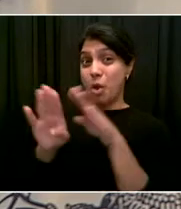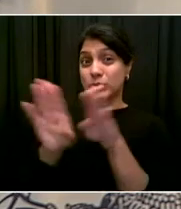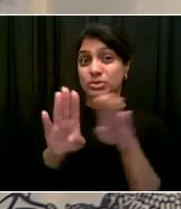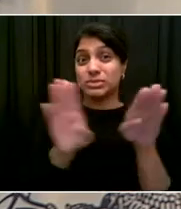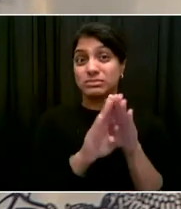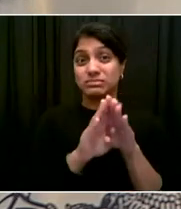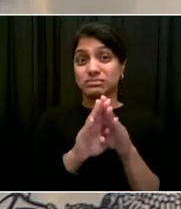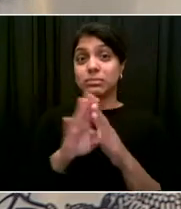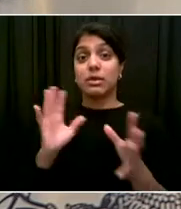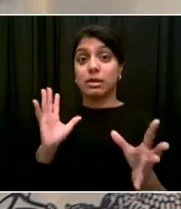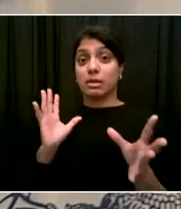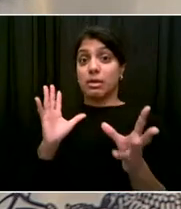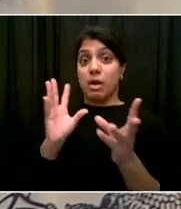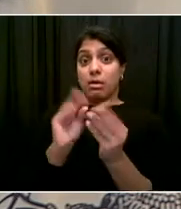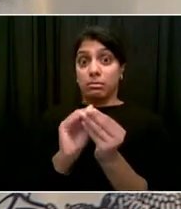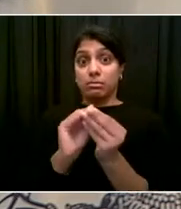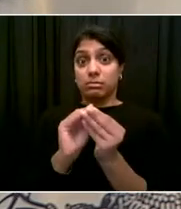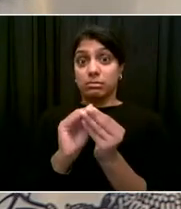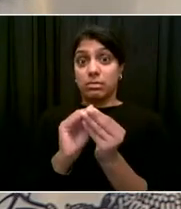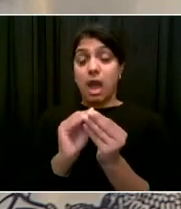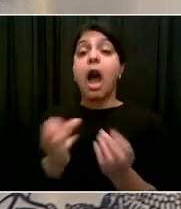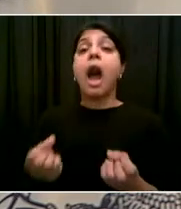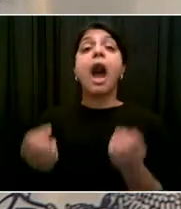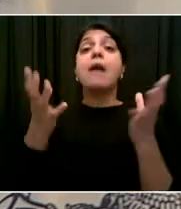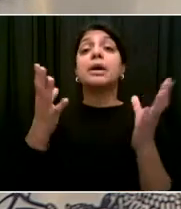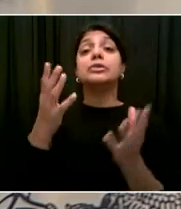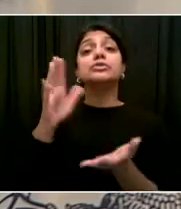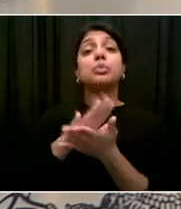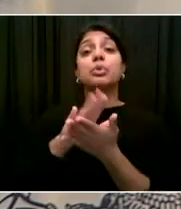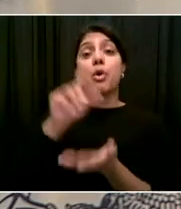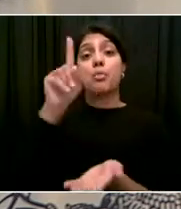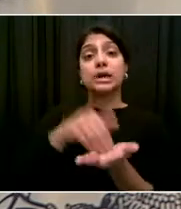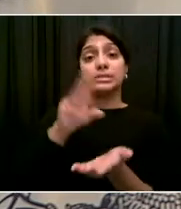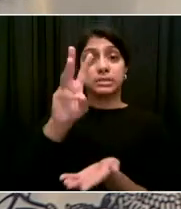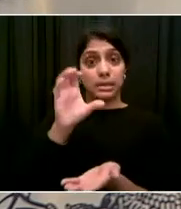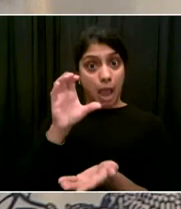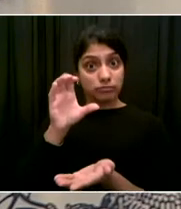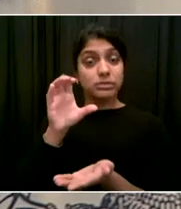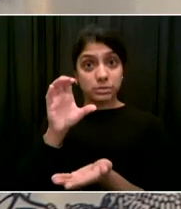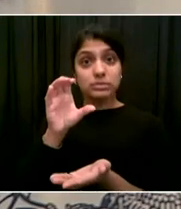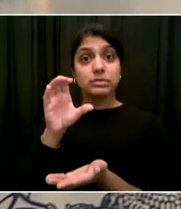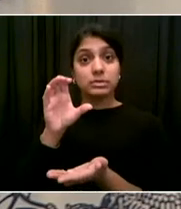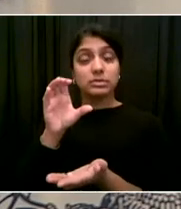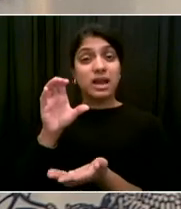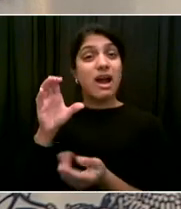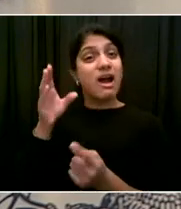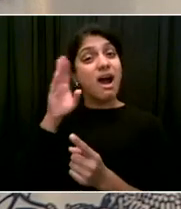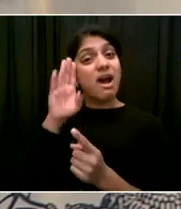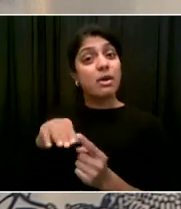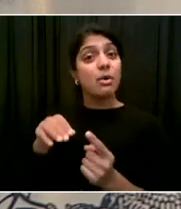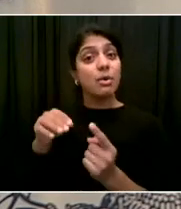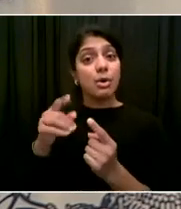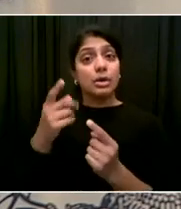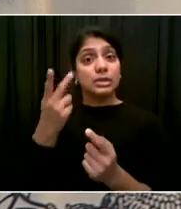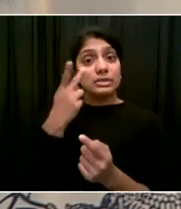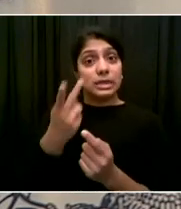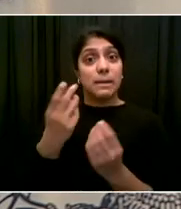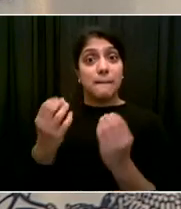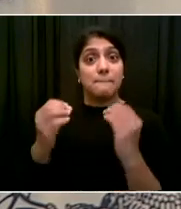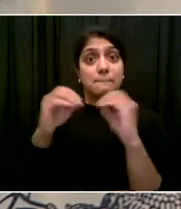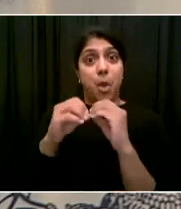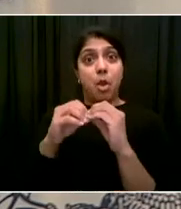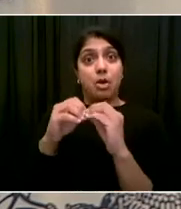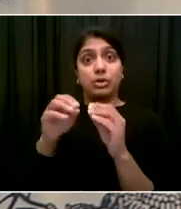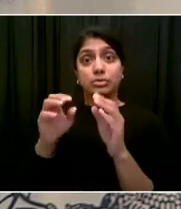We definitely see an uptick in terms of cases, but again, against a backdrop of a school